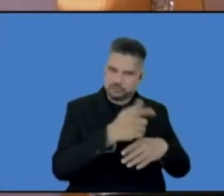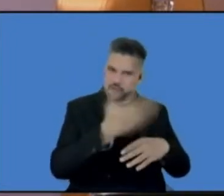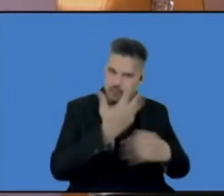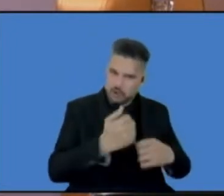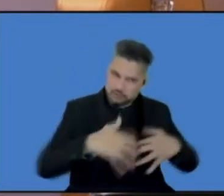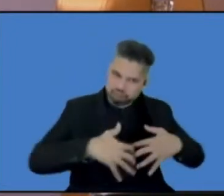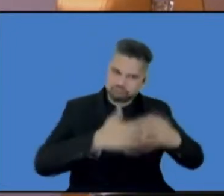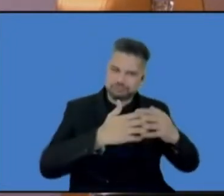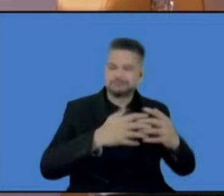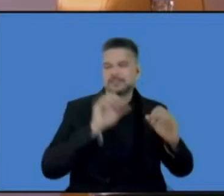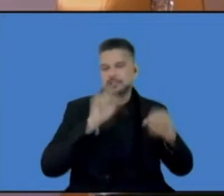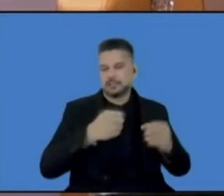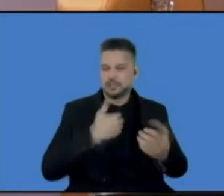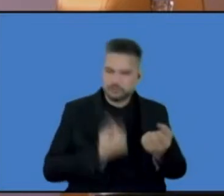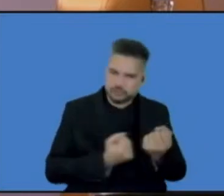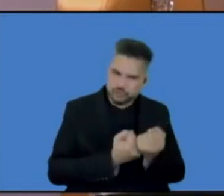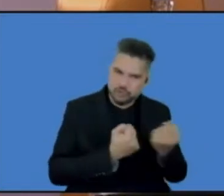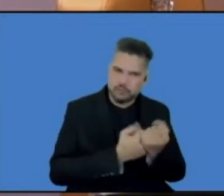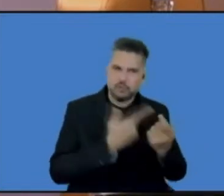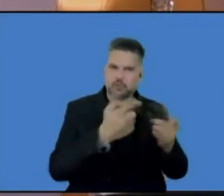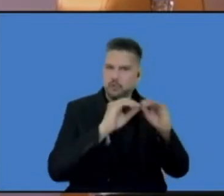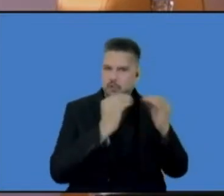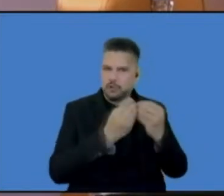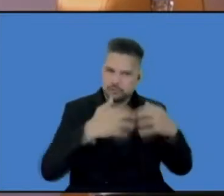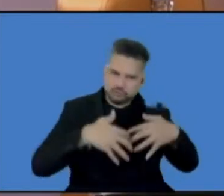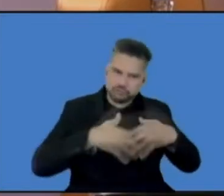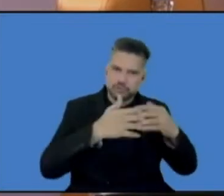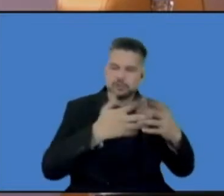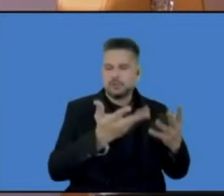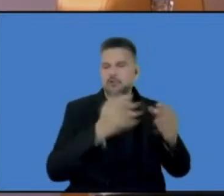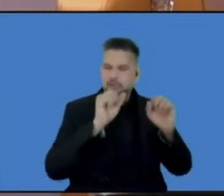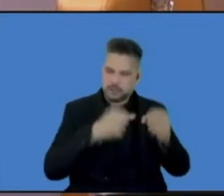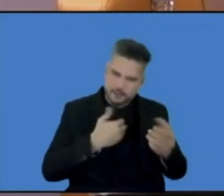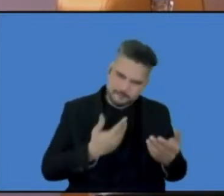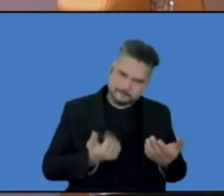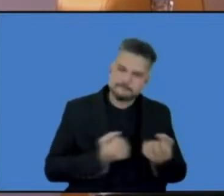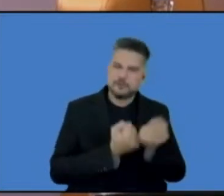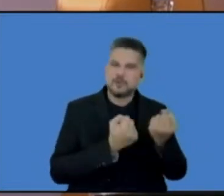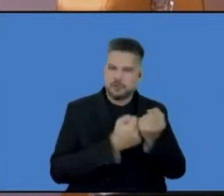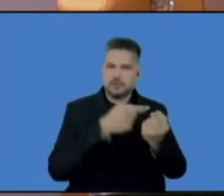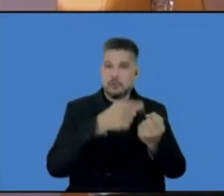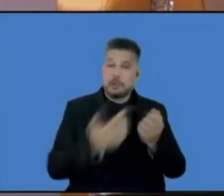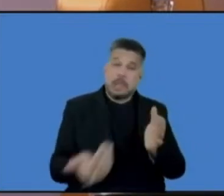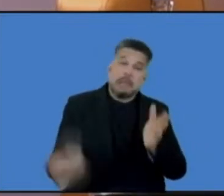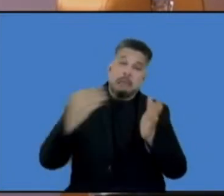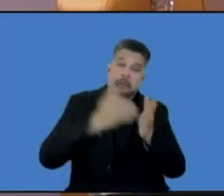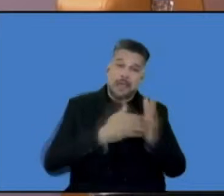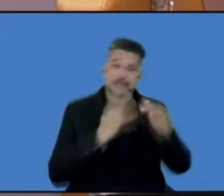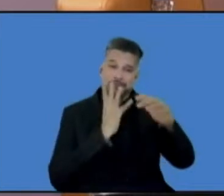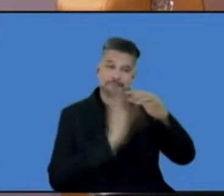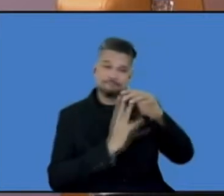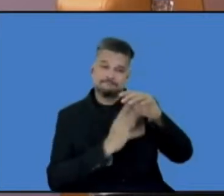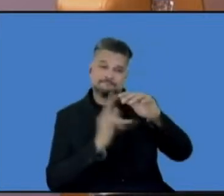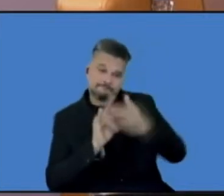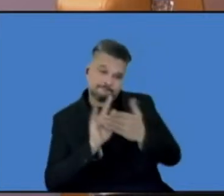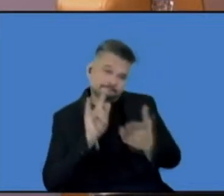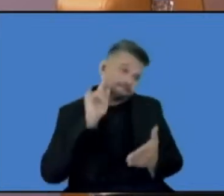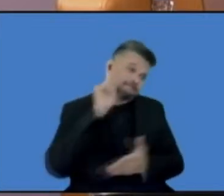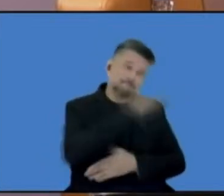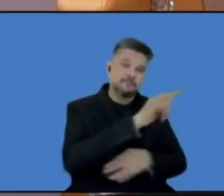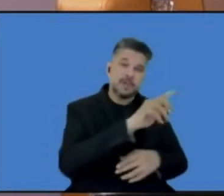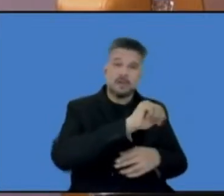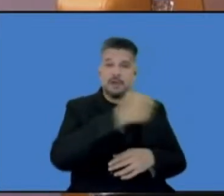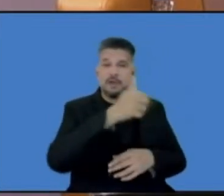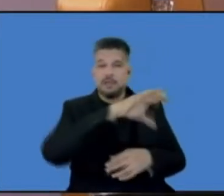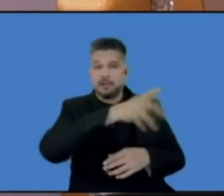return to work abroad or go through the irregular path, for example, in order to get a better life.